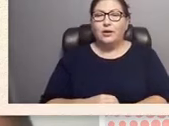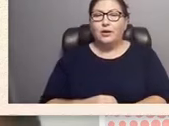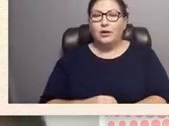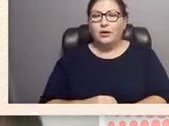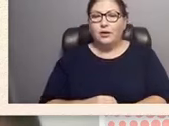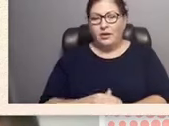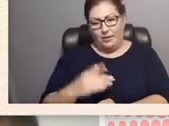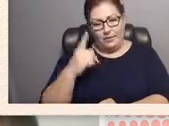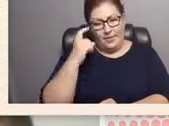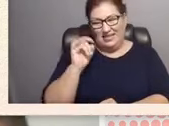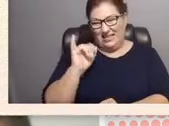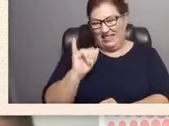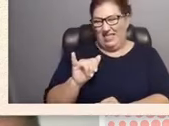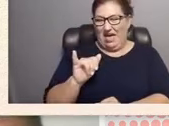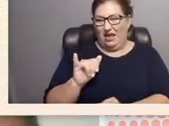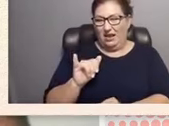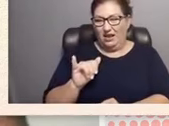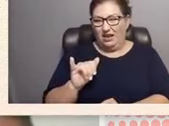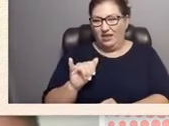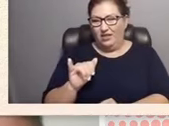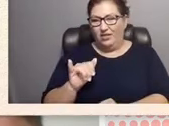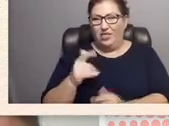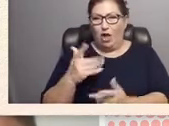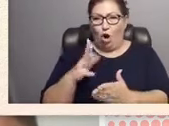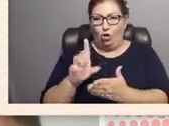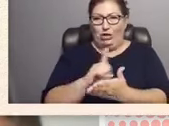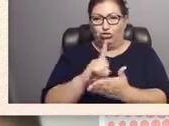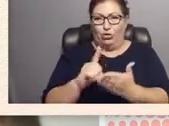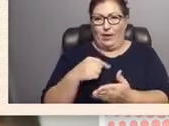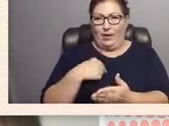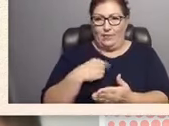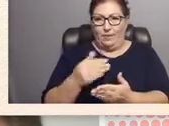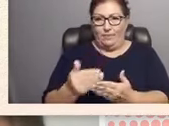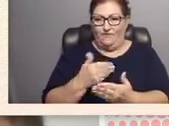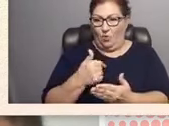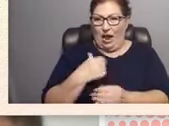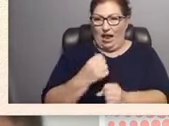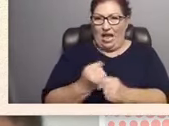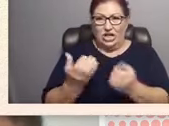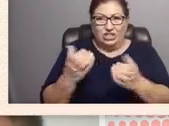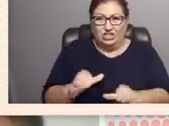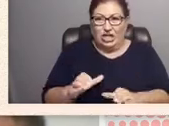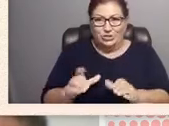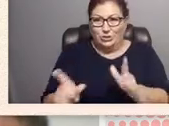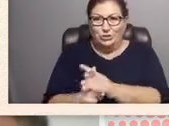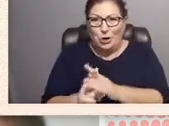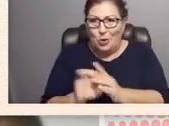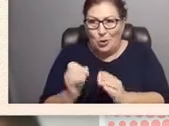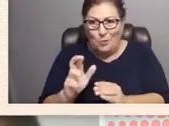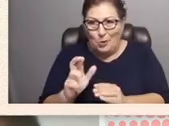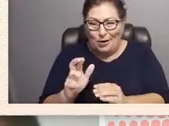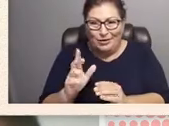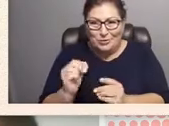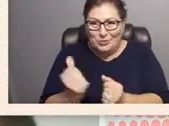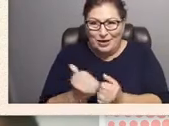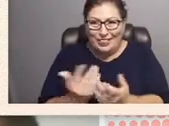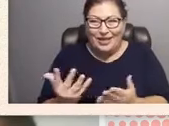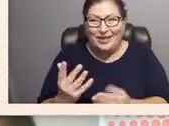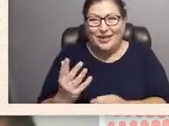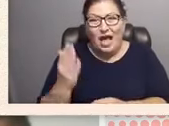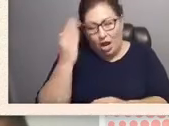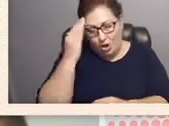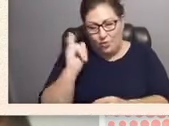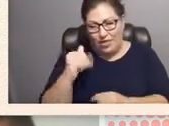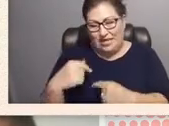like, you know, they already kind of discriminated me before I even got a chance to show up or give me a chance. But I know that since we kind of grew up in a